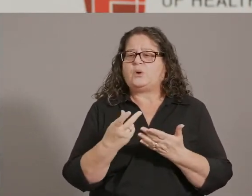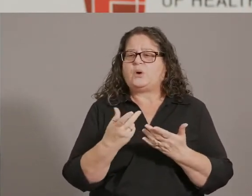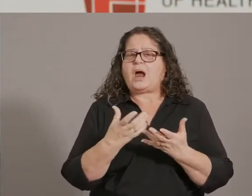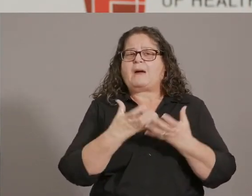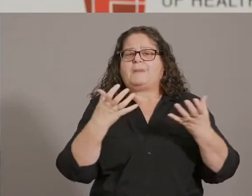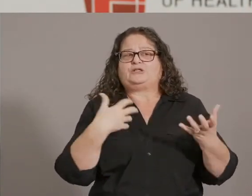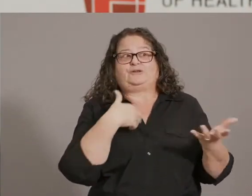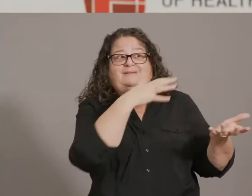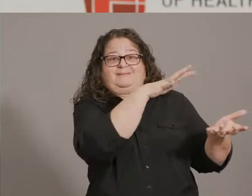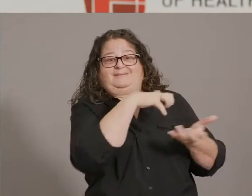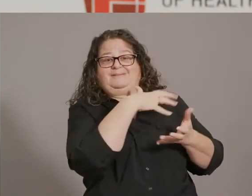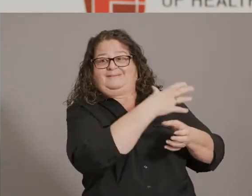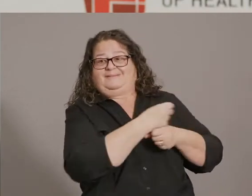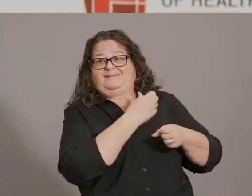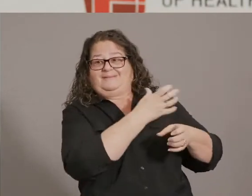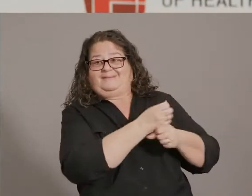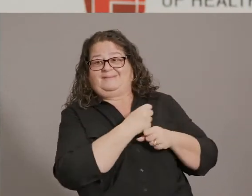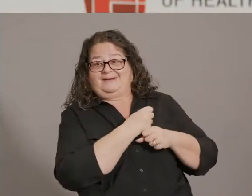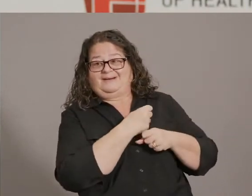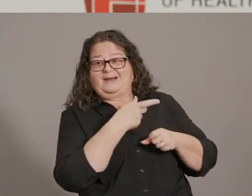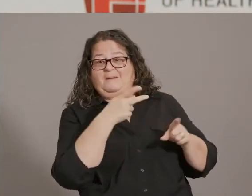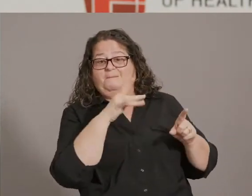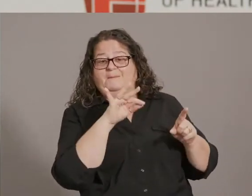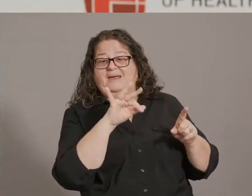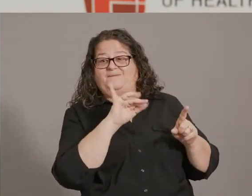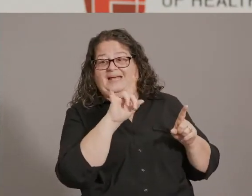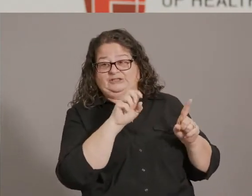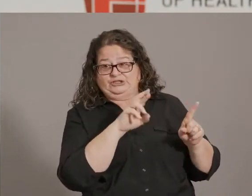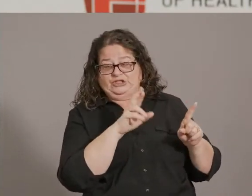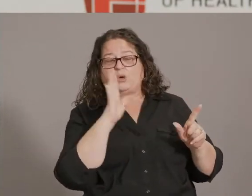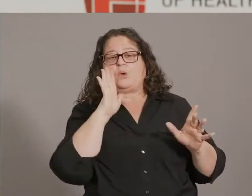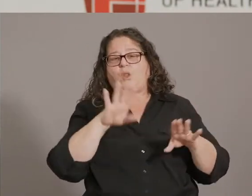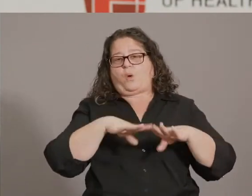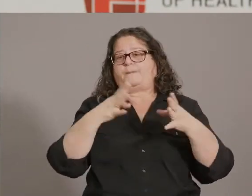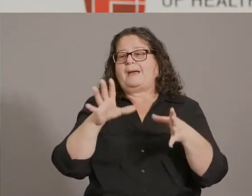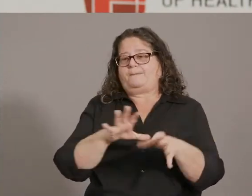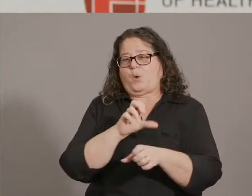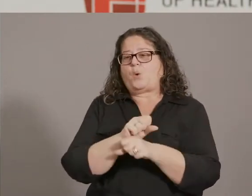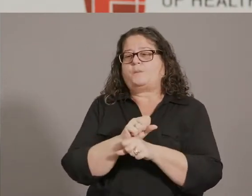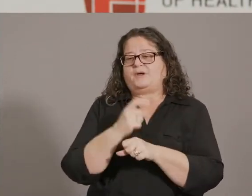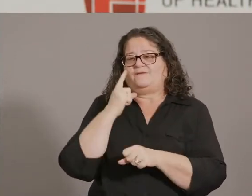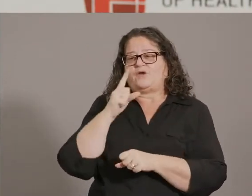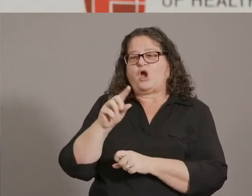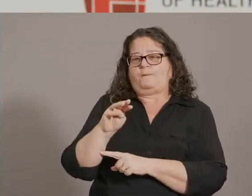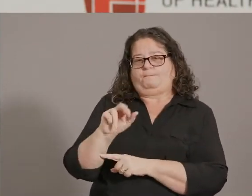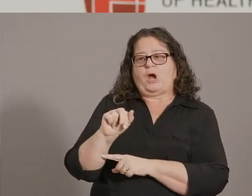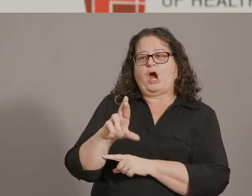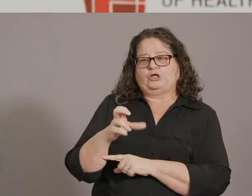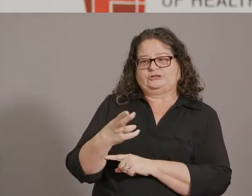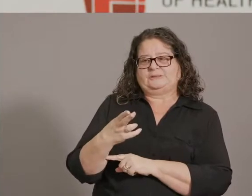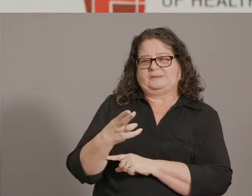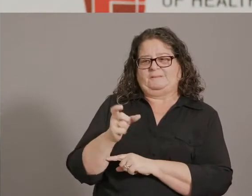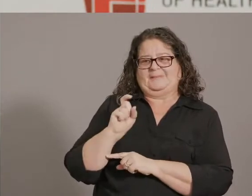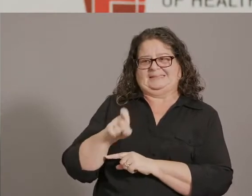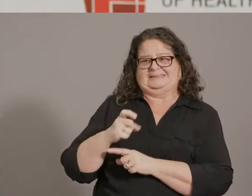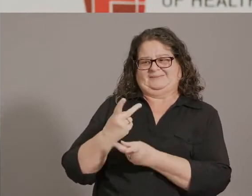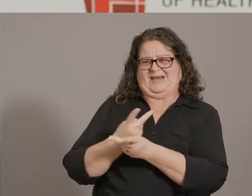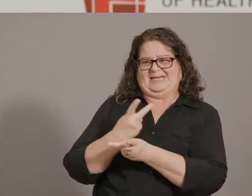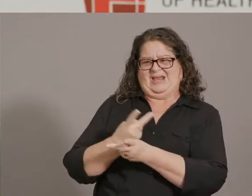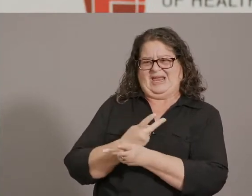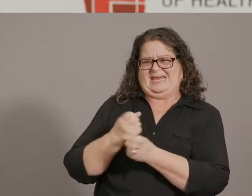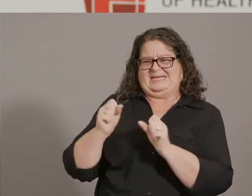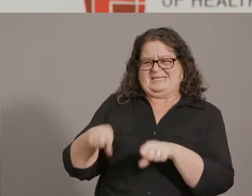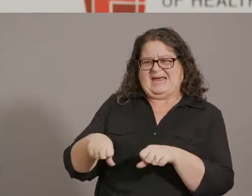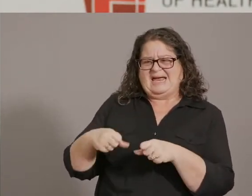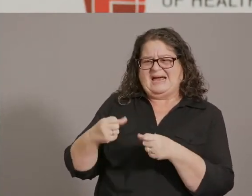our Pfizer doses, we will be opening up appointments for March. And so we're just trying to figure out, we want to make sure that we can cover all of the